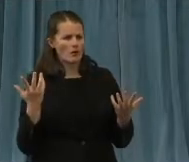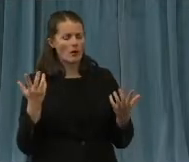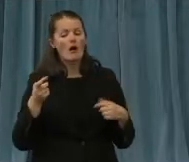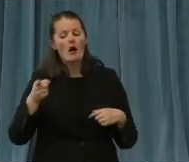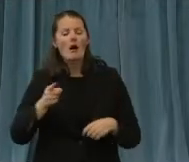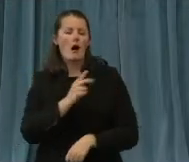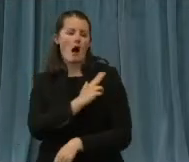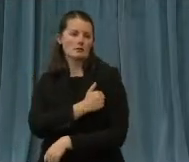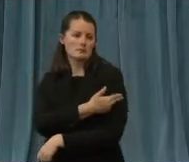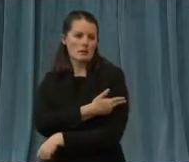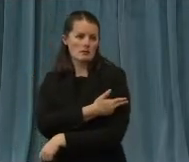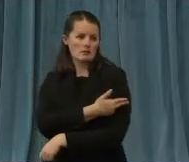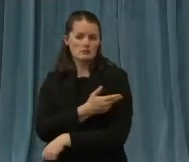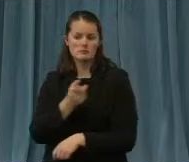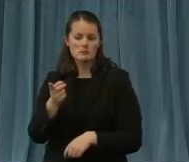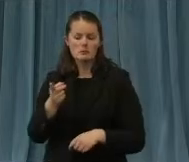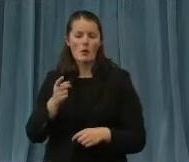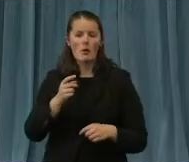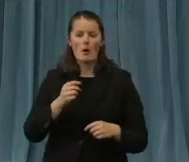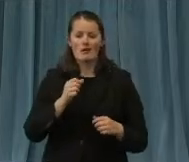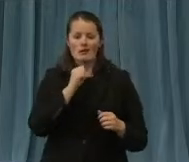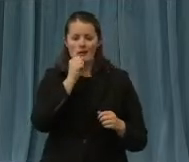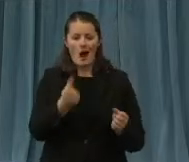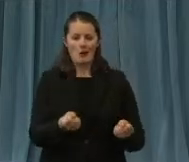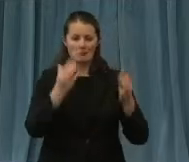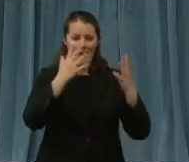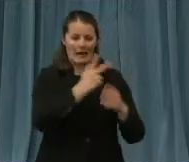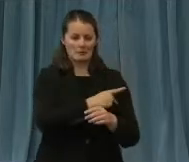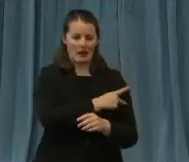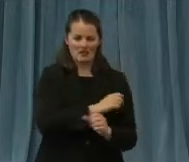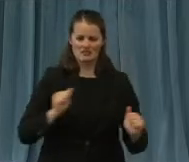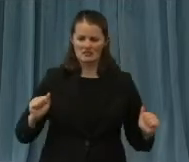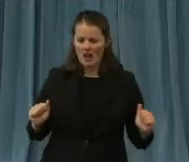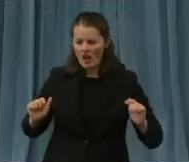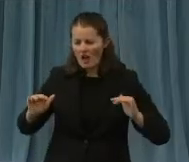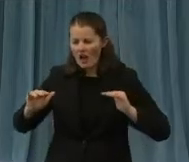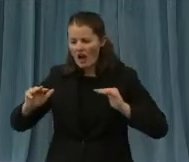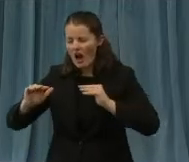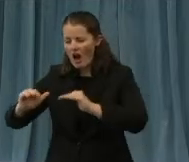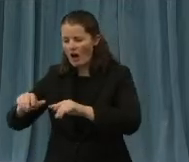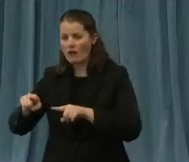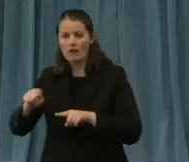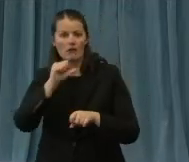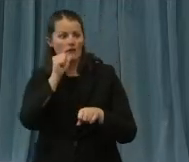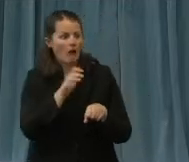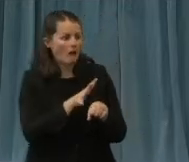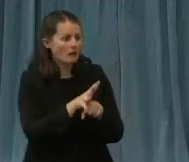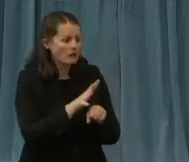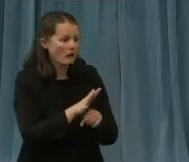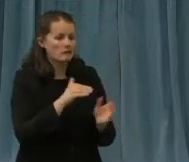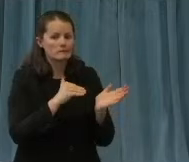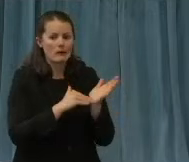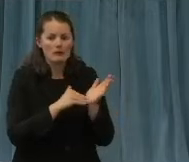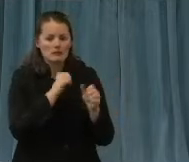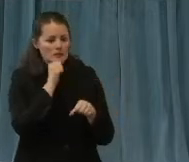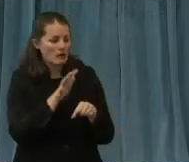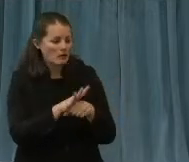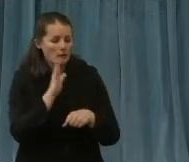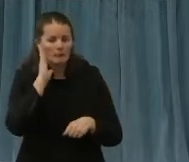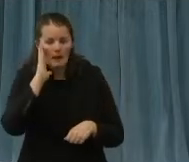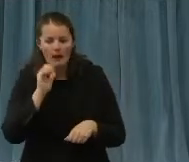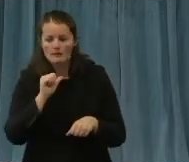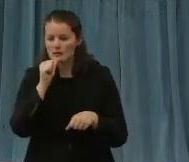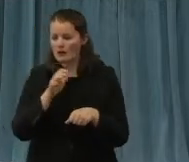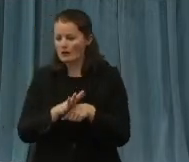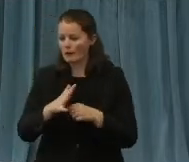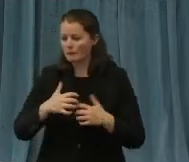or we're short of ventilators, or we're short of ICU beds. And Dr. Lake's done a great job making sure that we have capacity